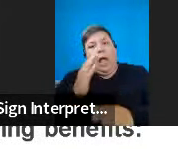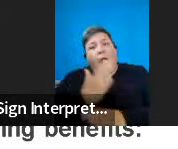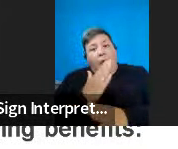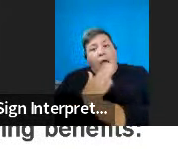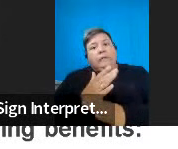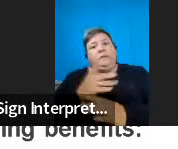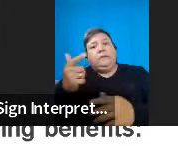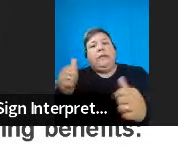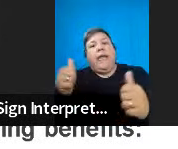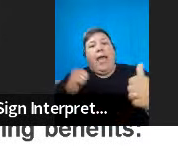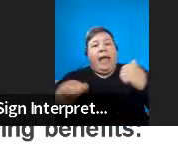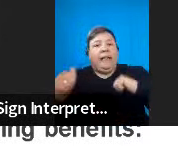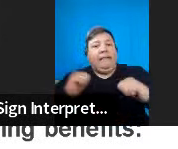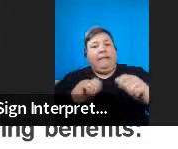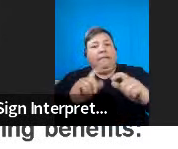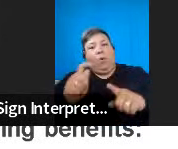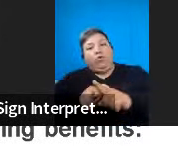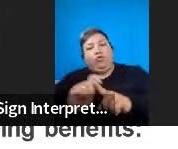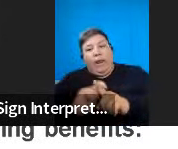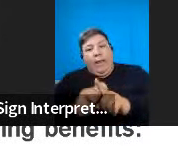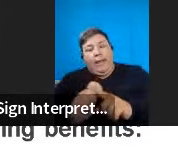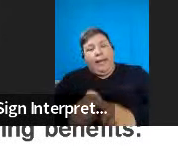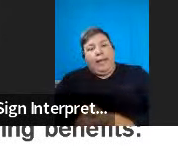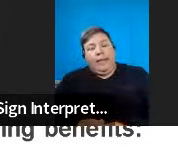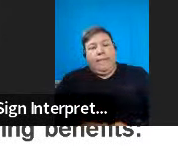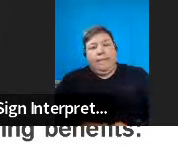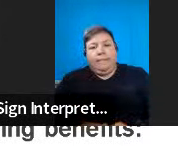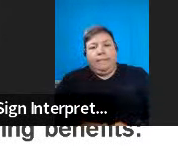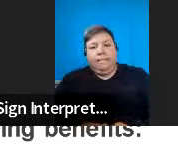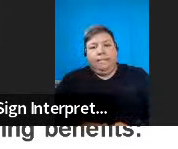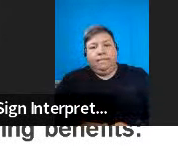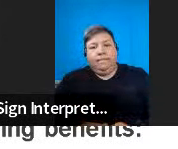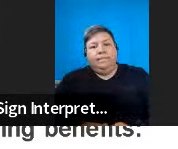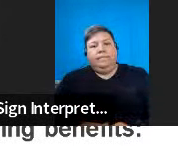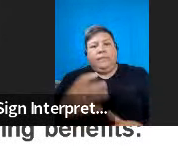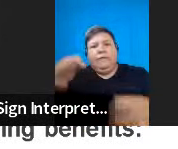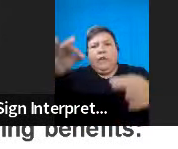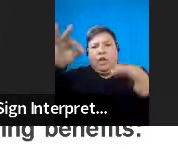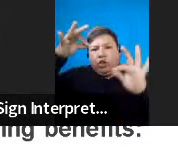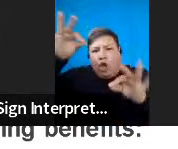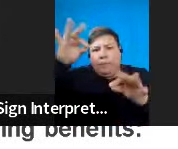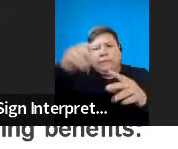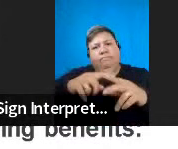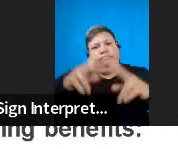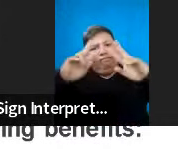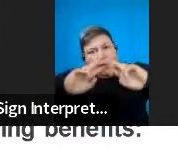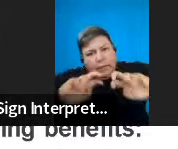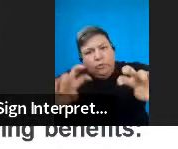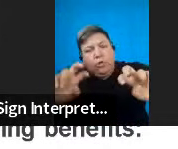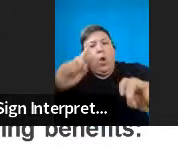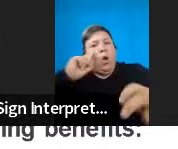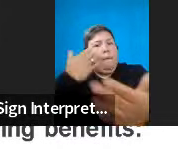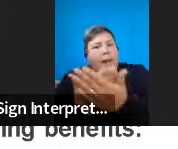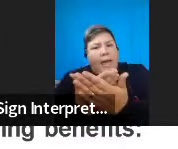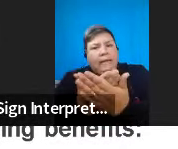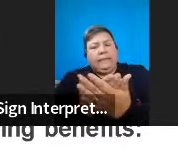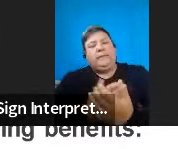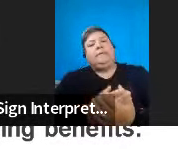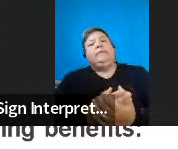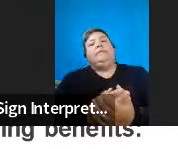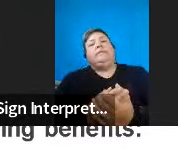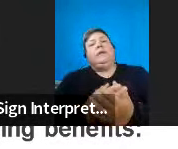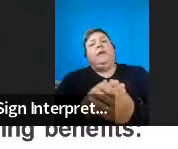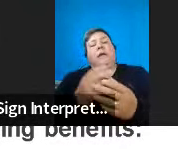or the training to take place. There will also be fewer documentary and physical inspections for compliance and supply chain